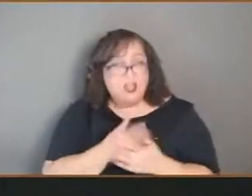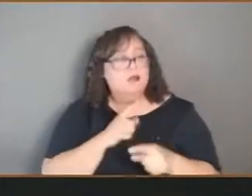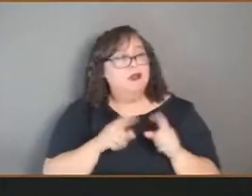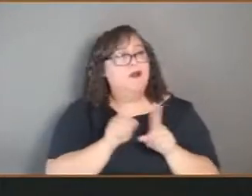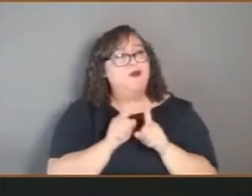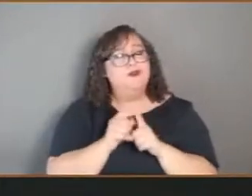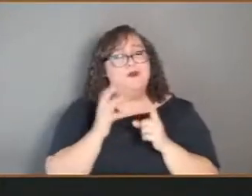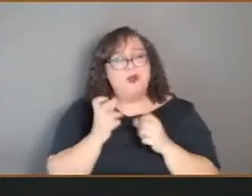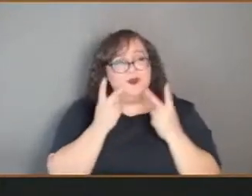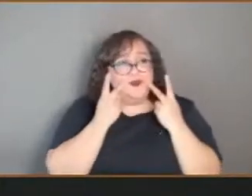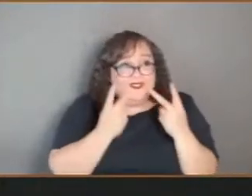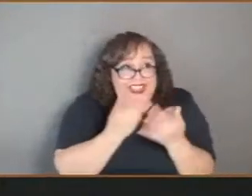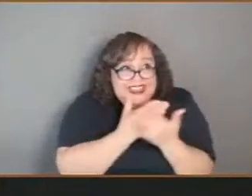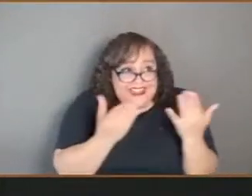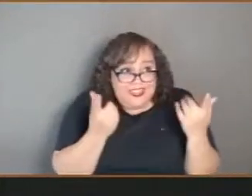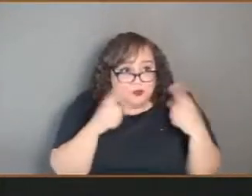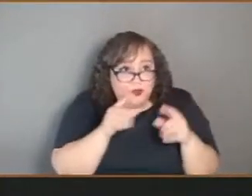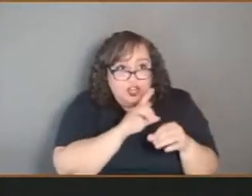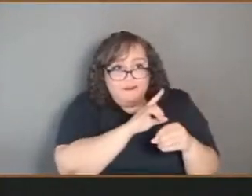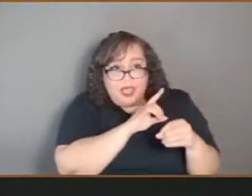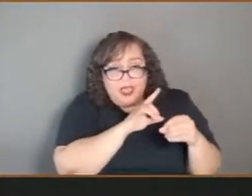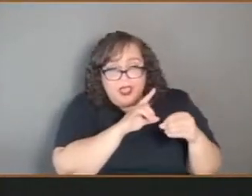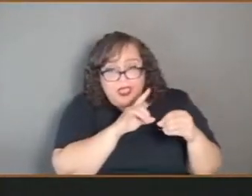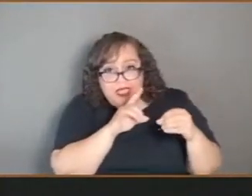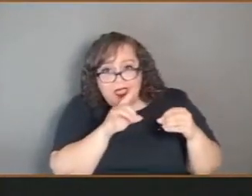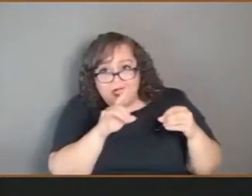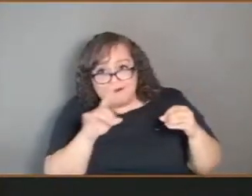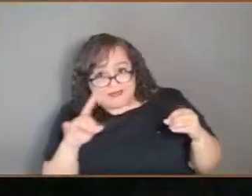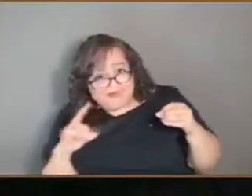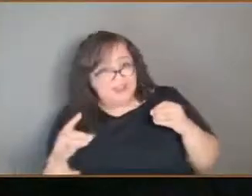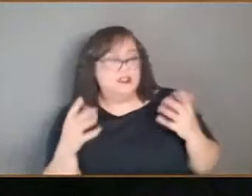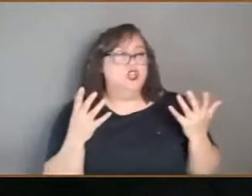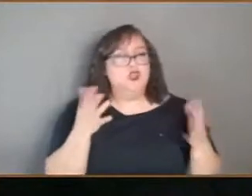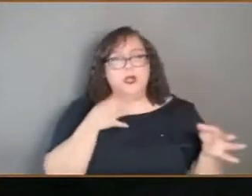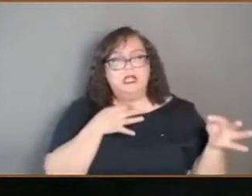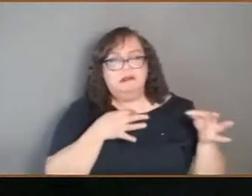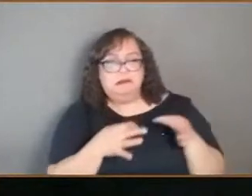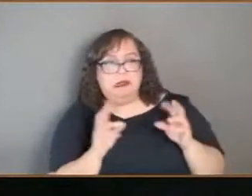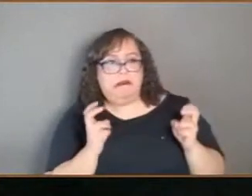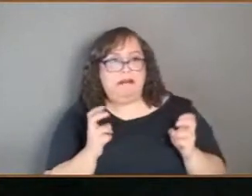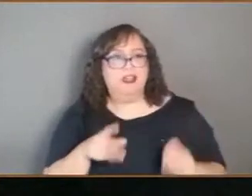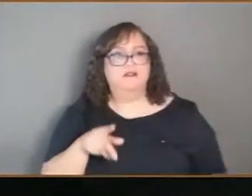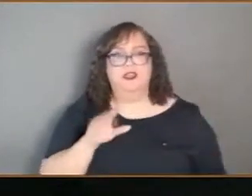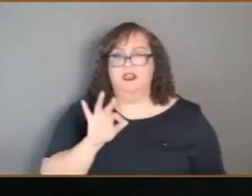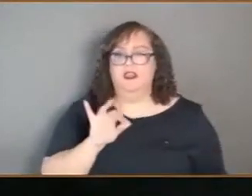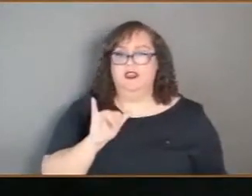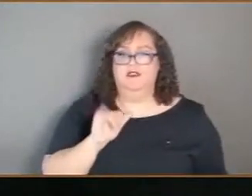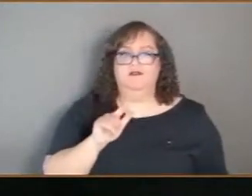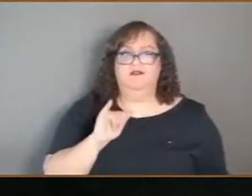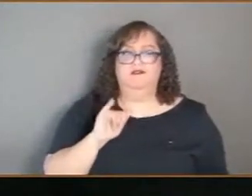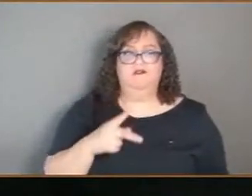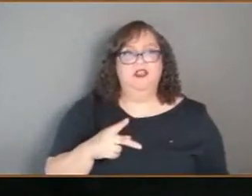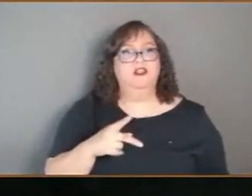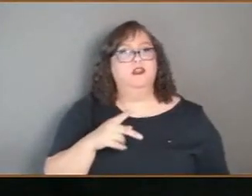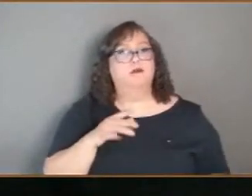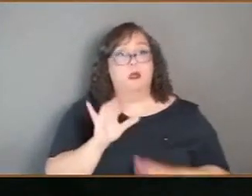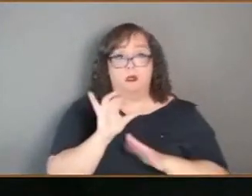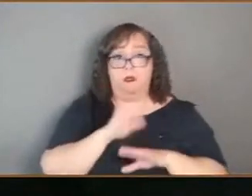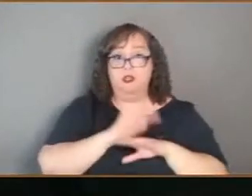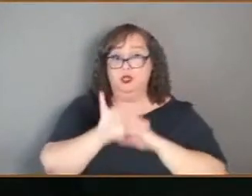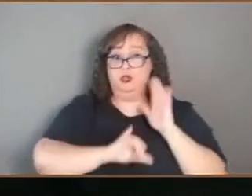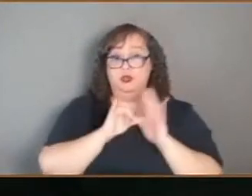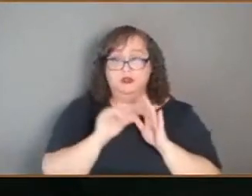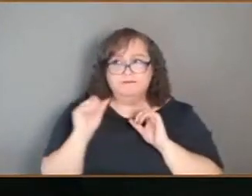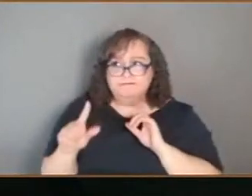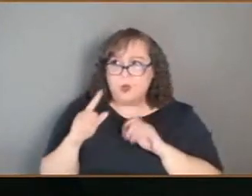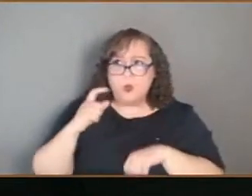pass them, right? So there's a little bit of a trade space there too. Right. Philip on YouTube wants to know what time is liftoff, and I do also want to take this opportunity to